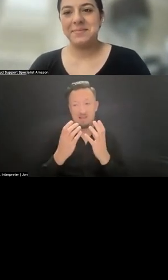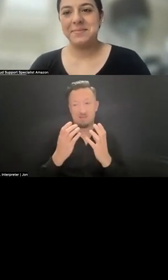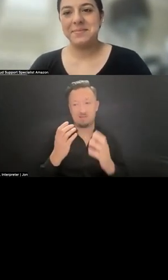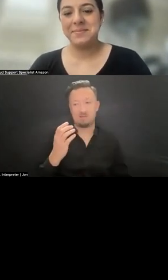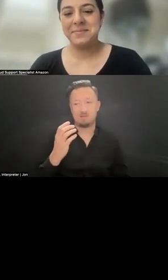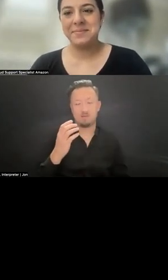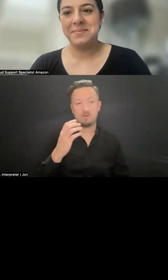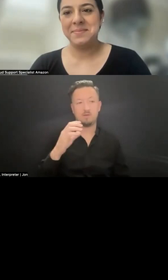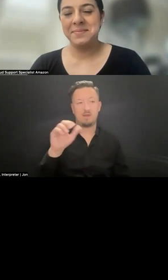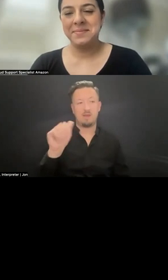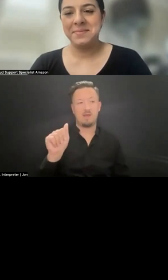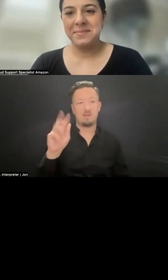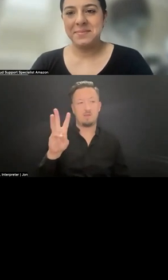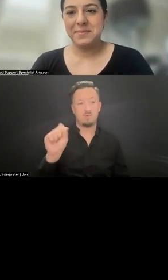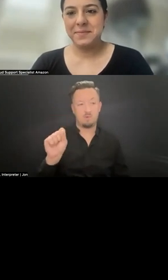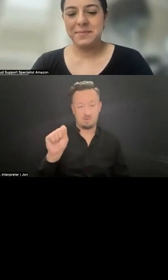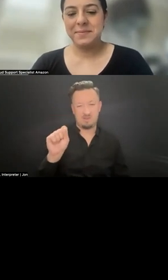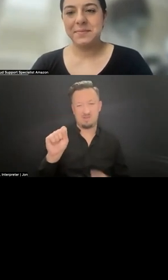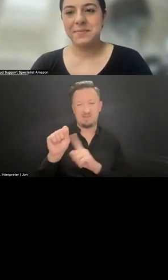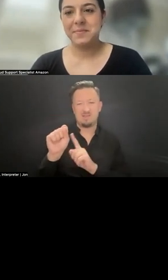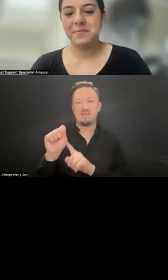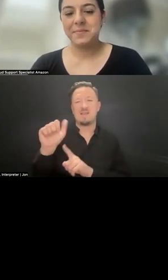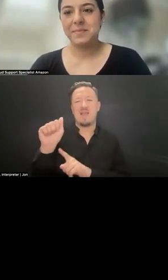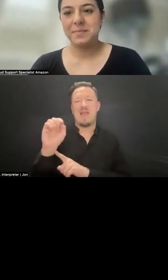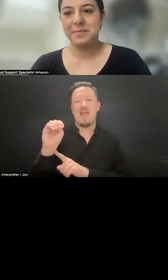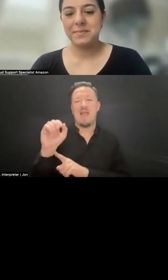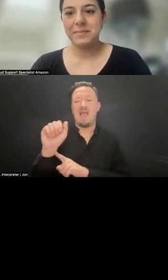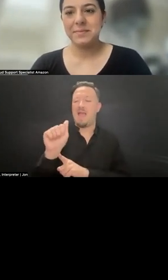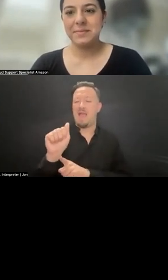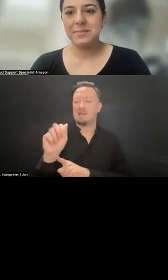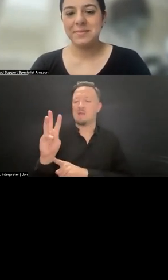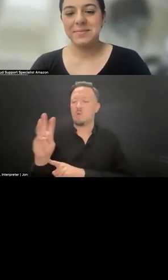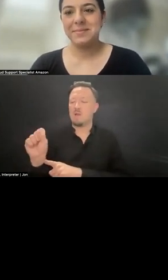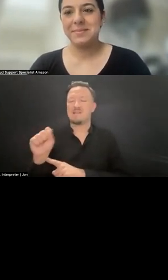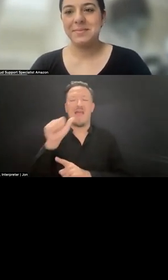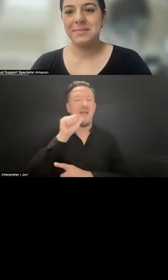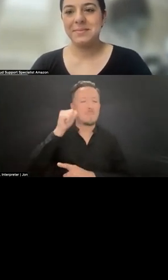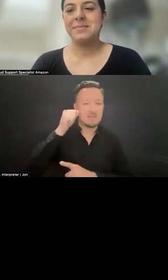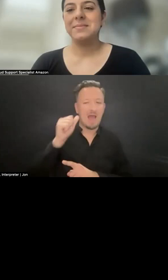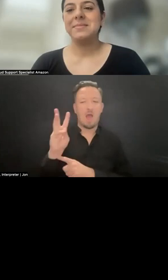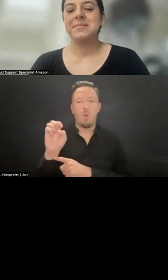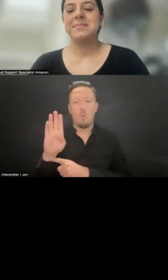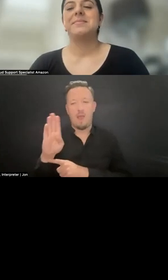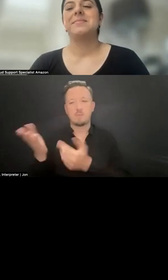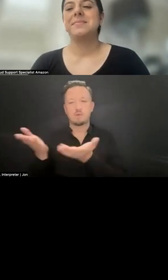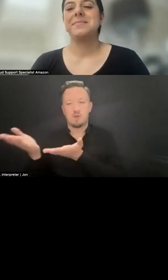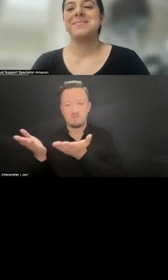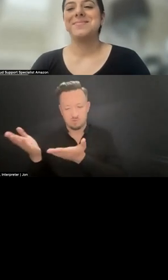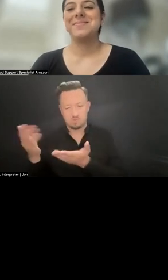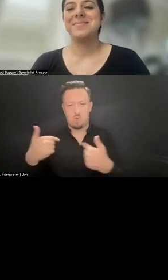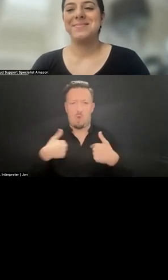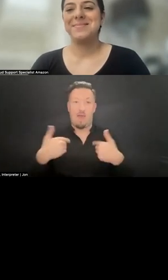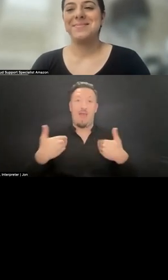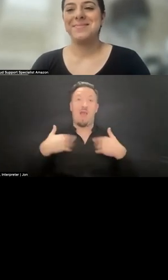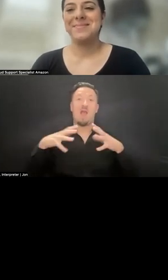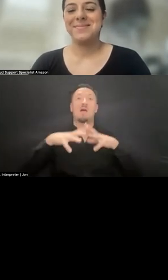AWS. AWS stands for Amazon Web Services, and we're going to look at that. So I'll bring in lots of perspective